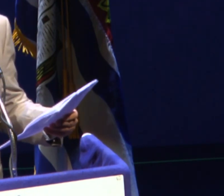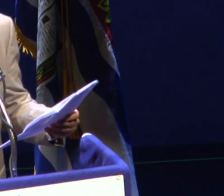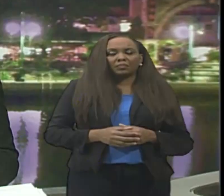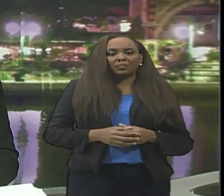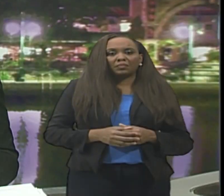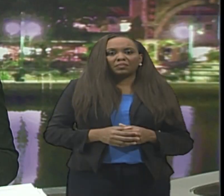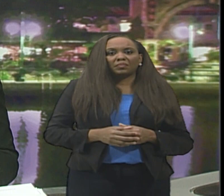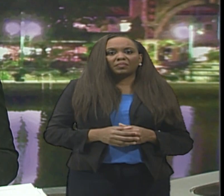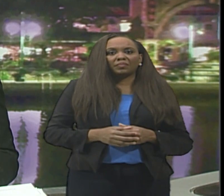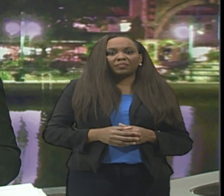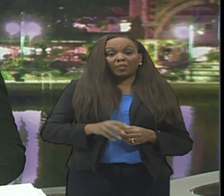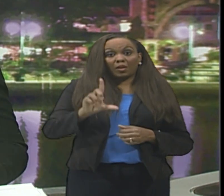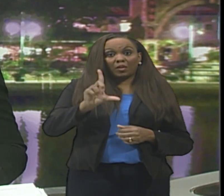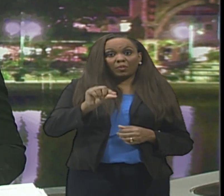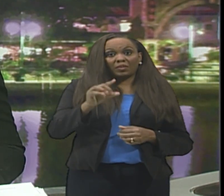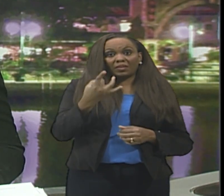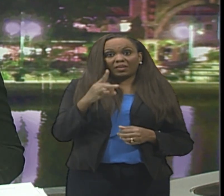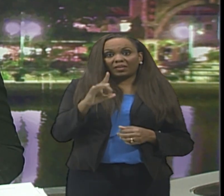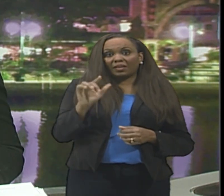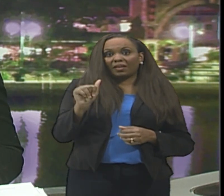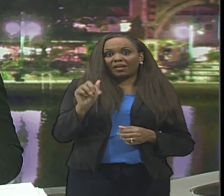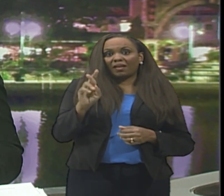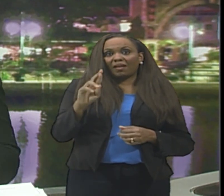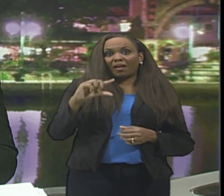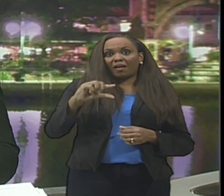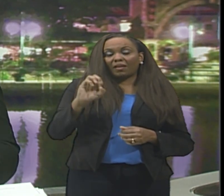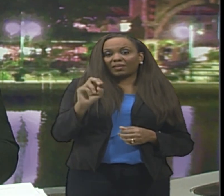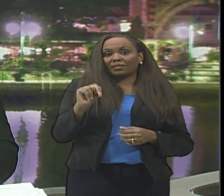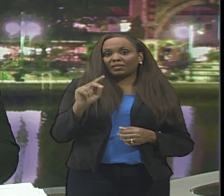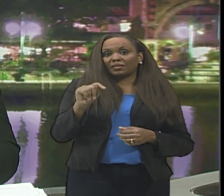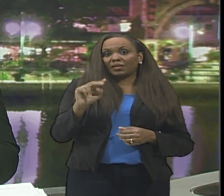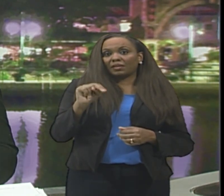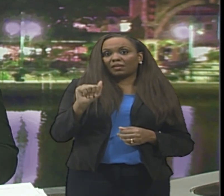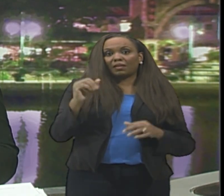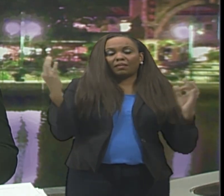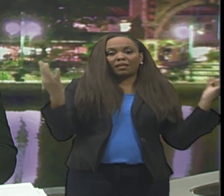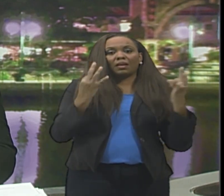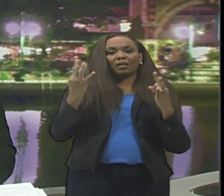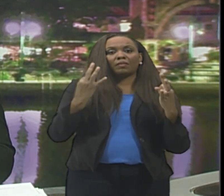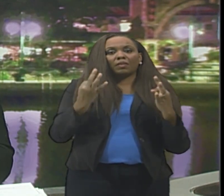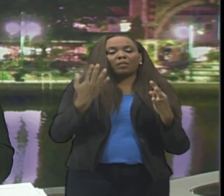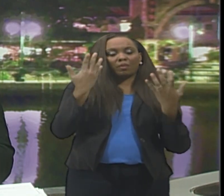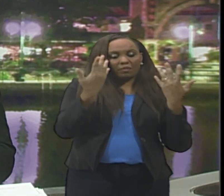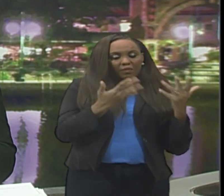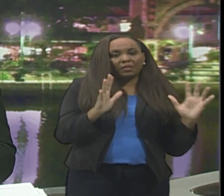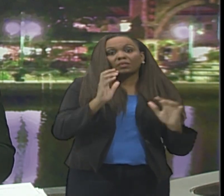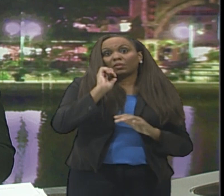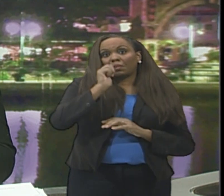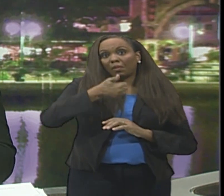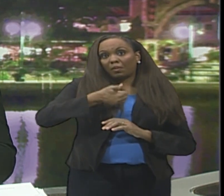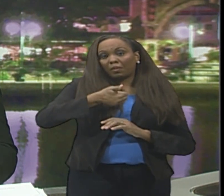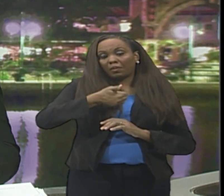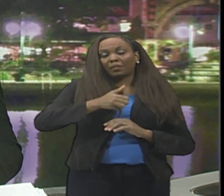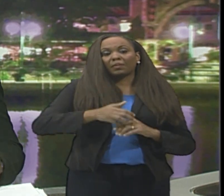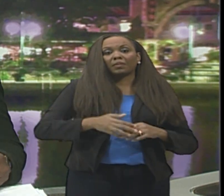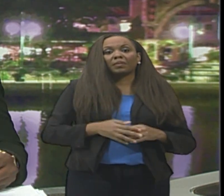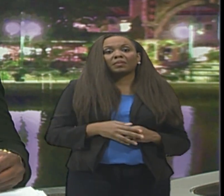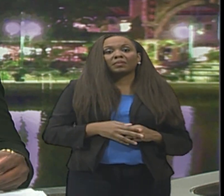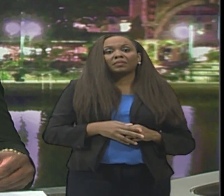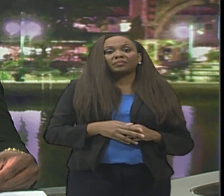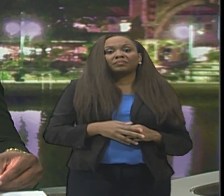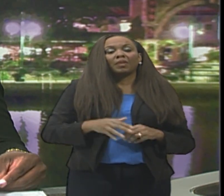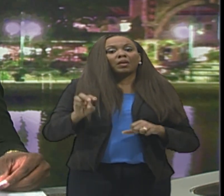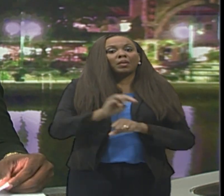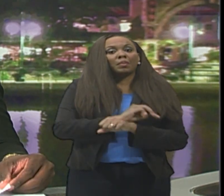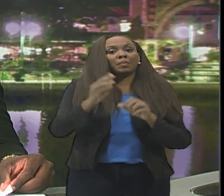community. And that 2018 Argentine Film Festival closes tomorrow. Meanwhile, Minister in the Ministry